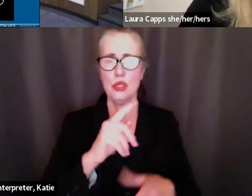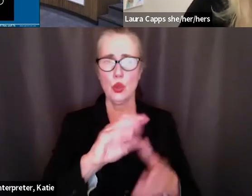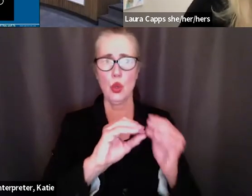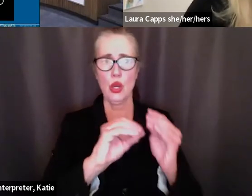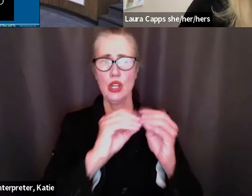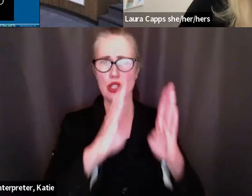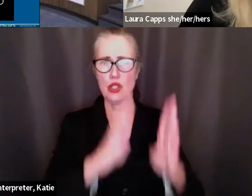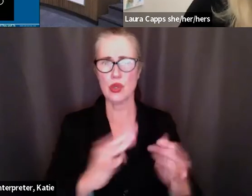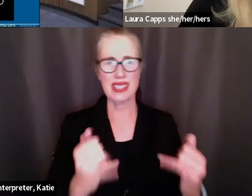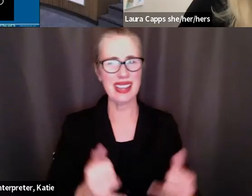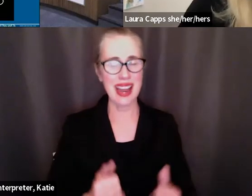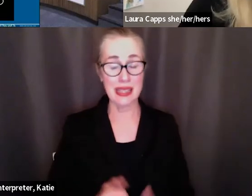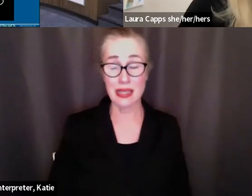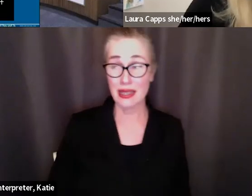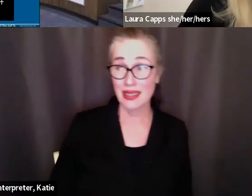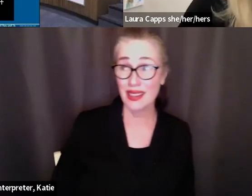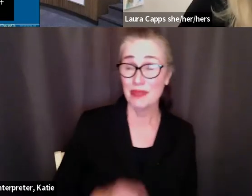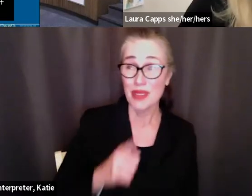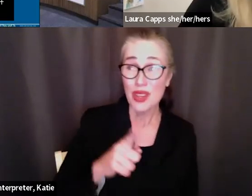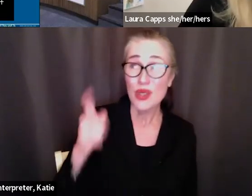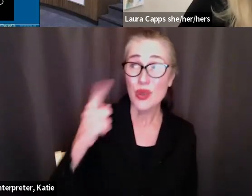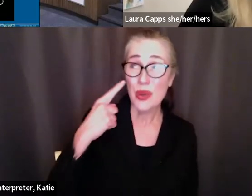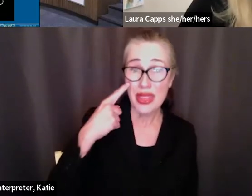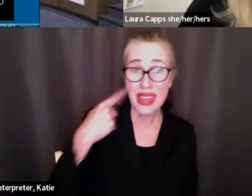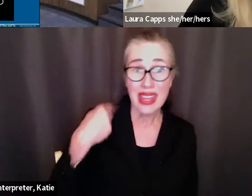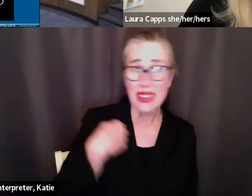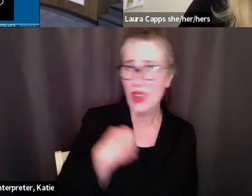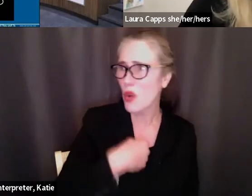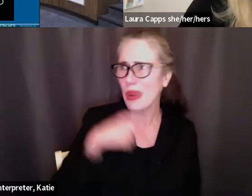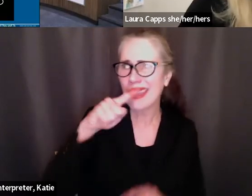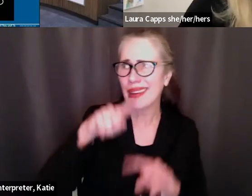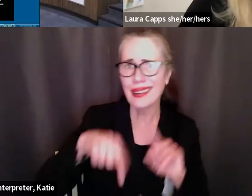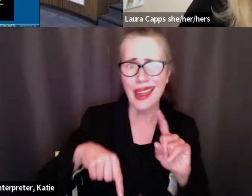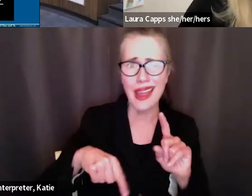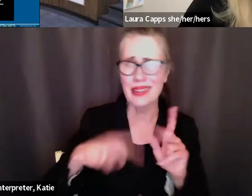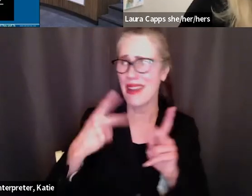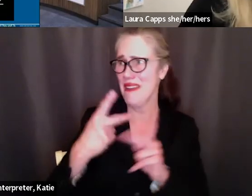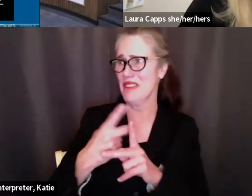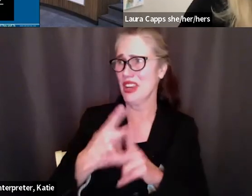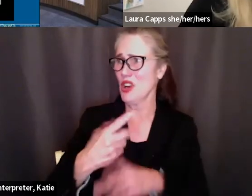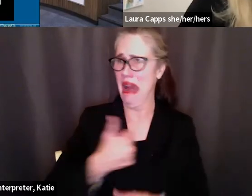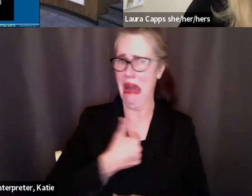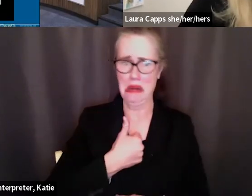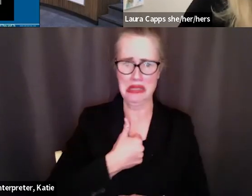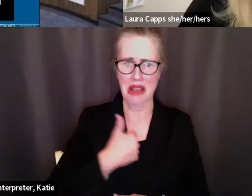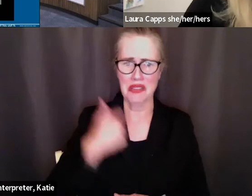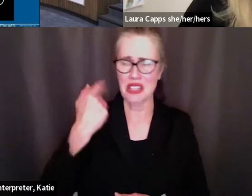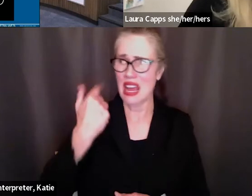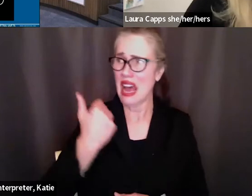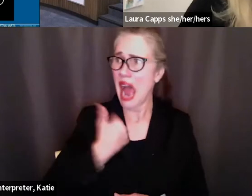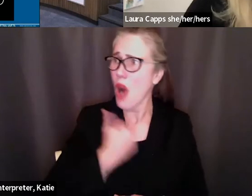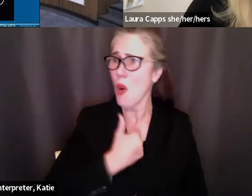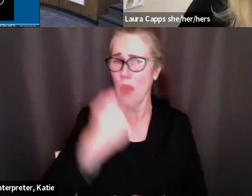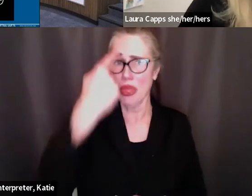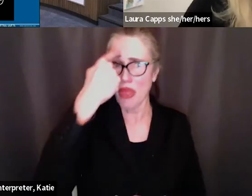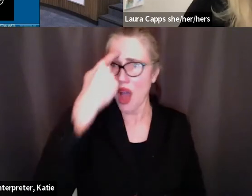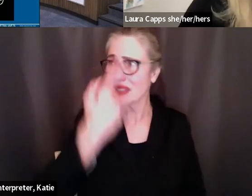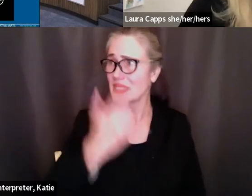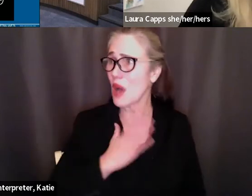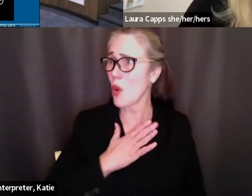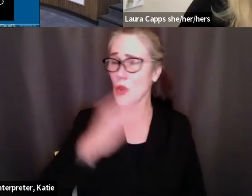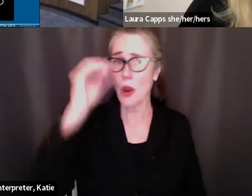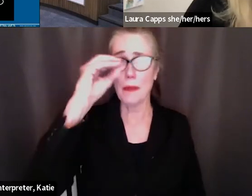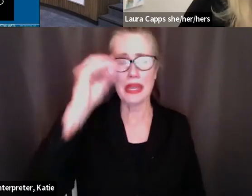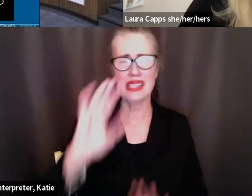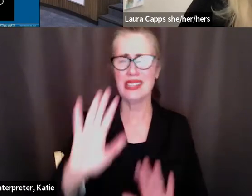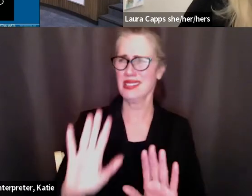to suppose that um we aren't able to like think our own thoughts and to express our own opinions i think that um myself and